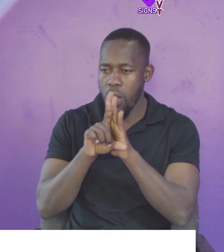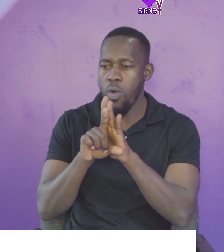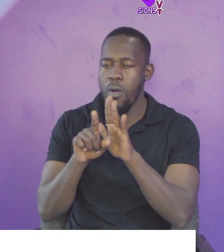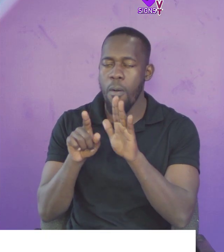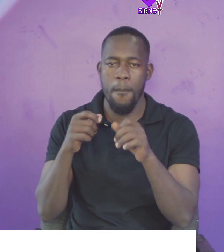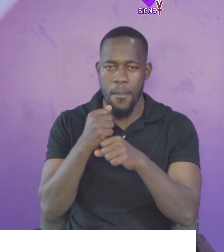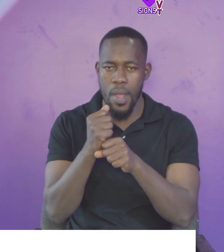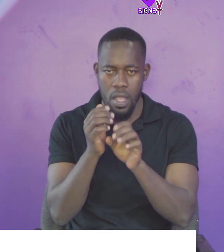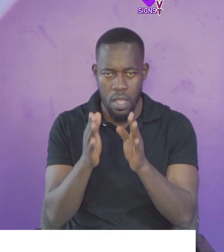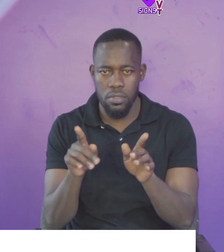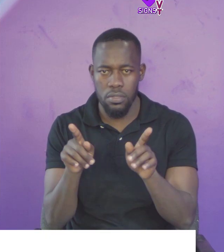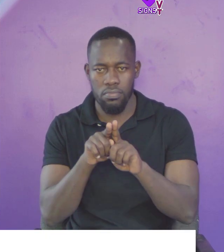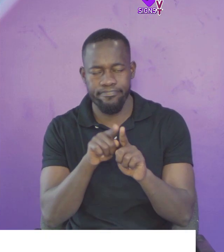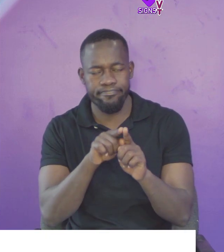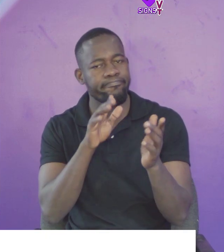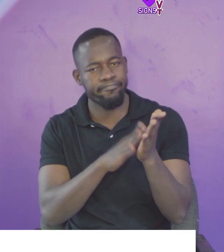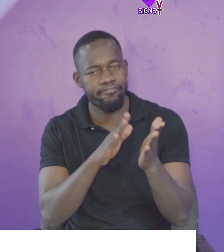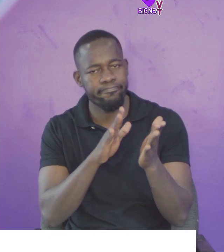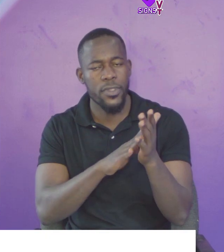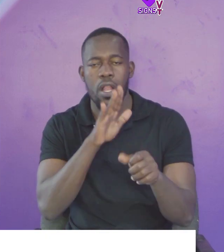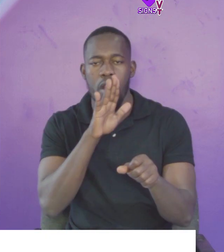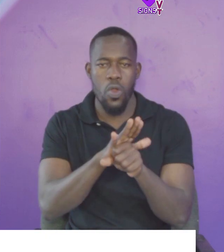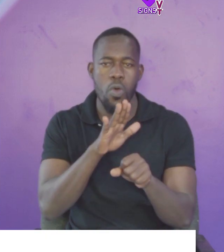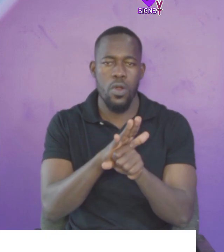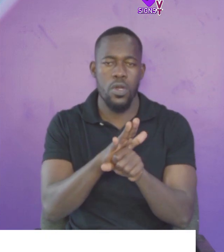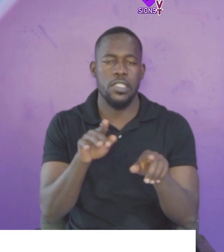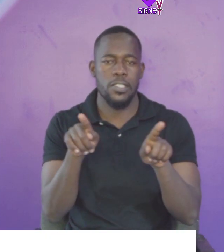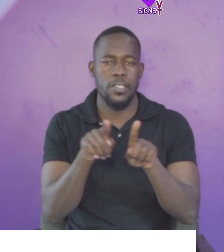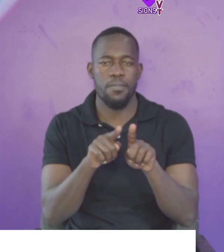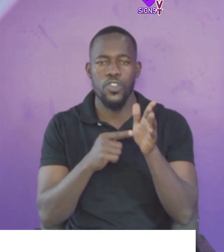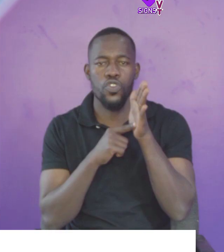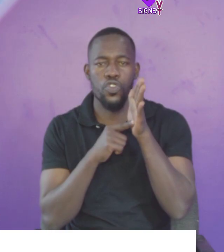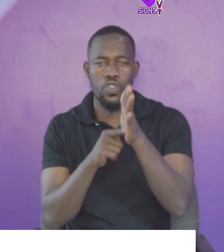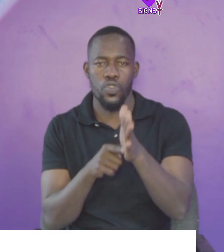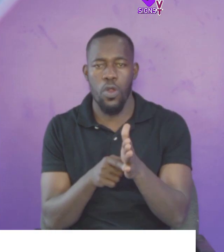contributions in the National Assembly reflected diligence